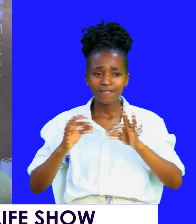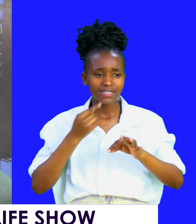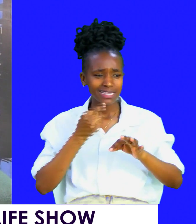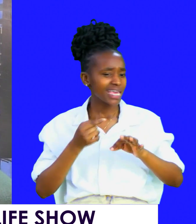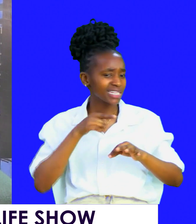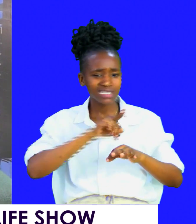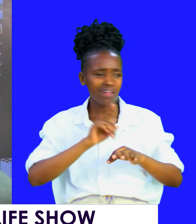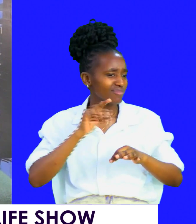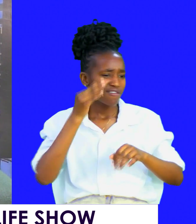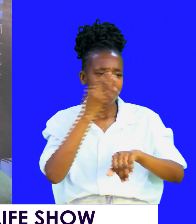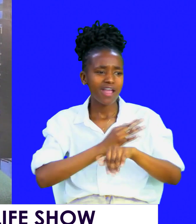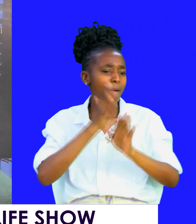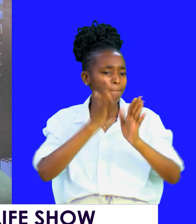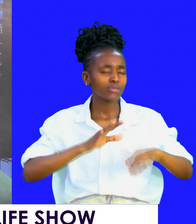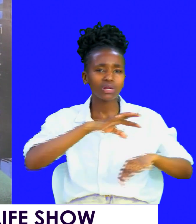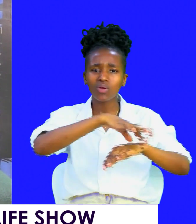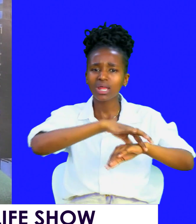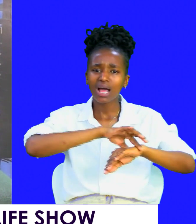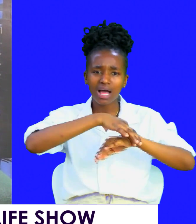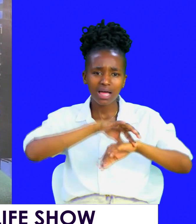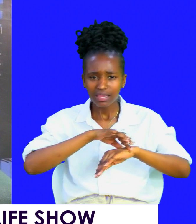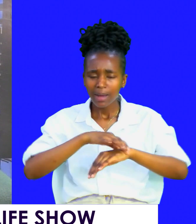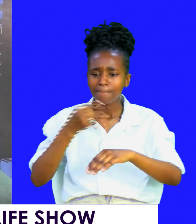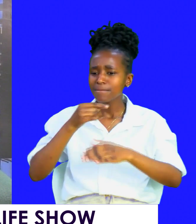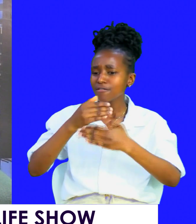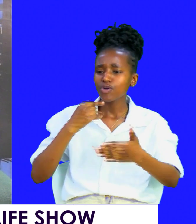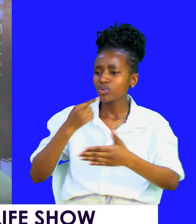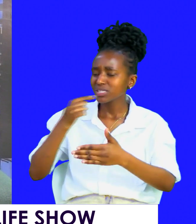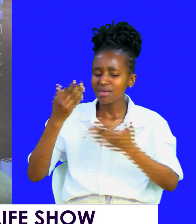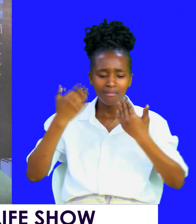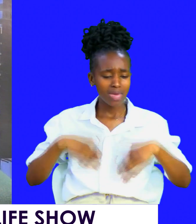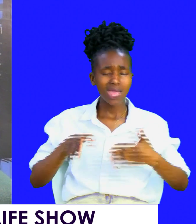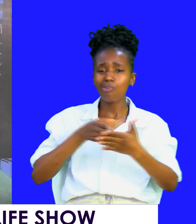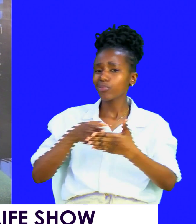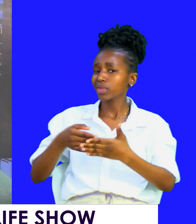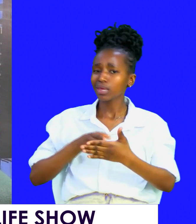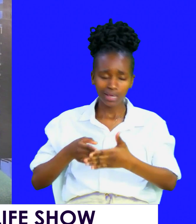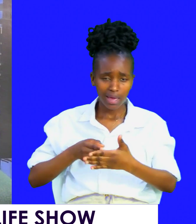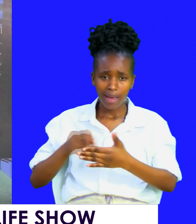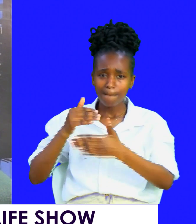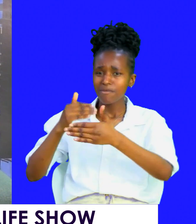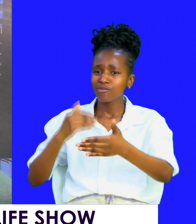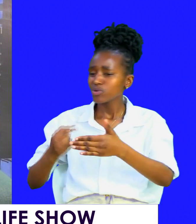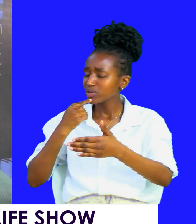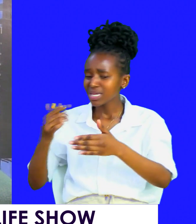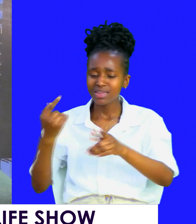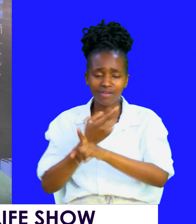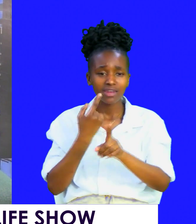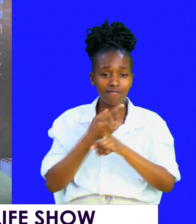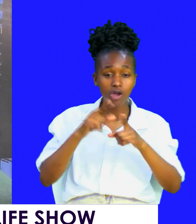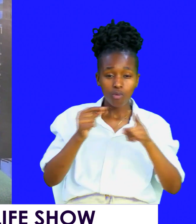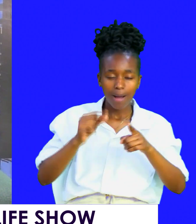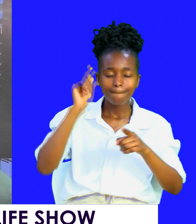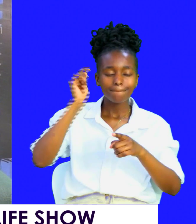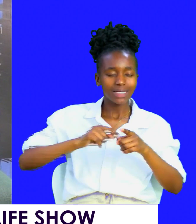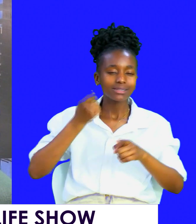the earth, before you use the word mimi ni mnyonge, you know, you need to understand that it is all in the